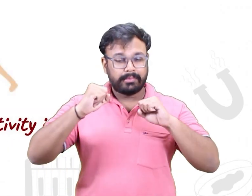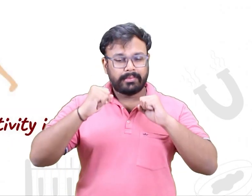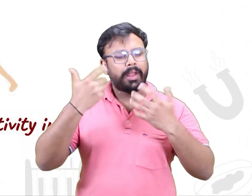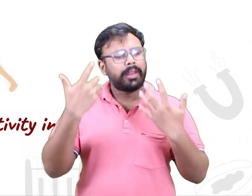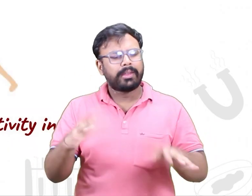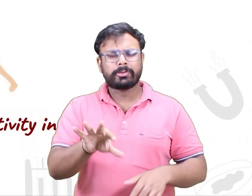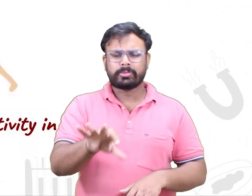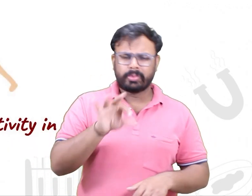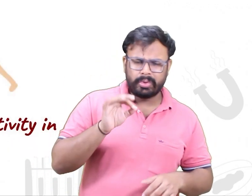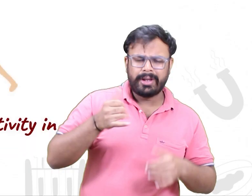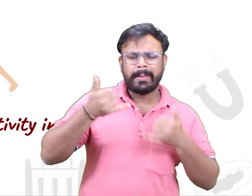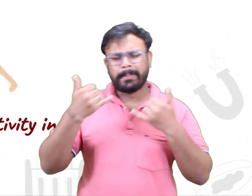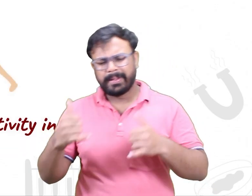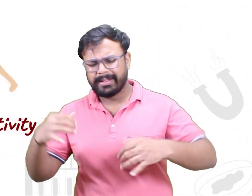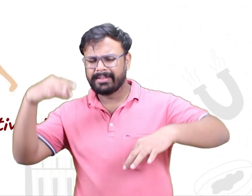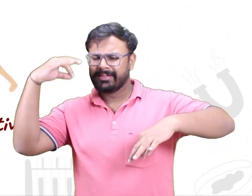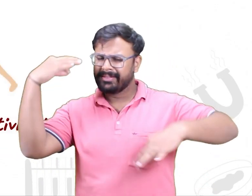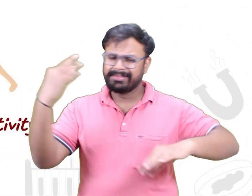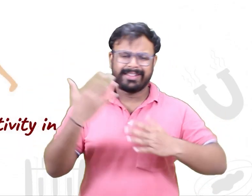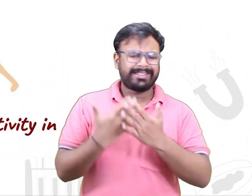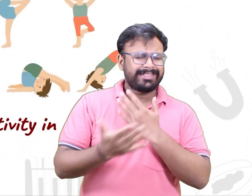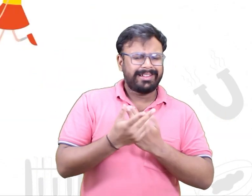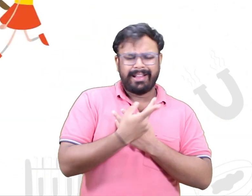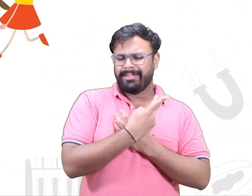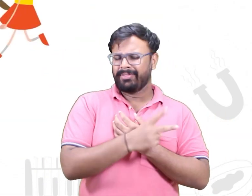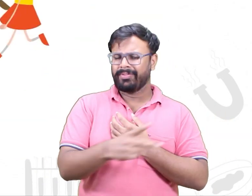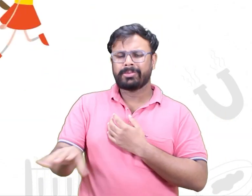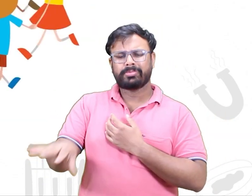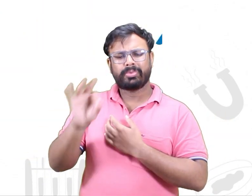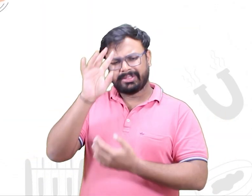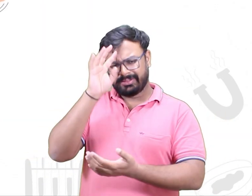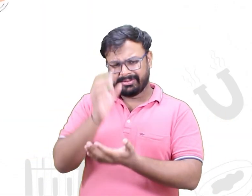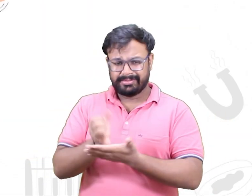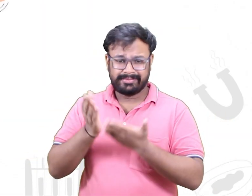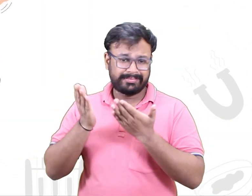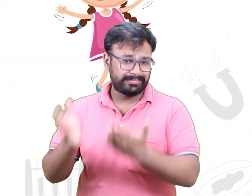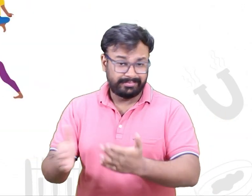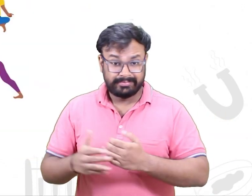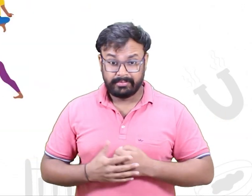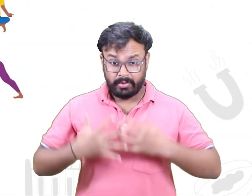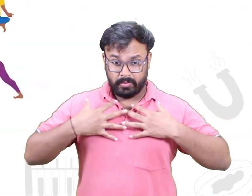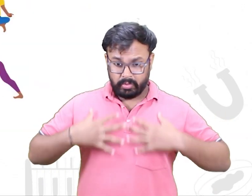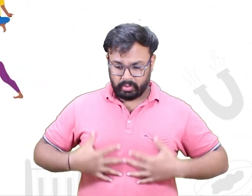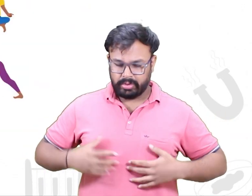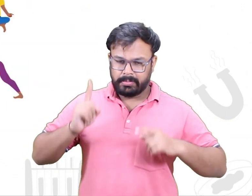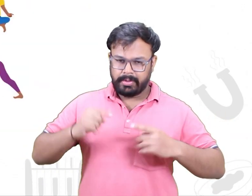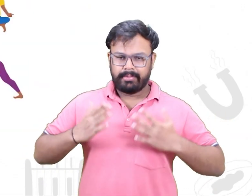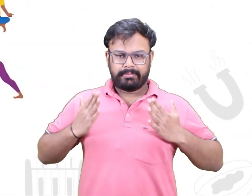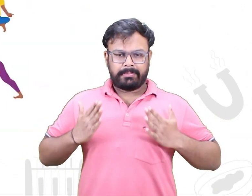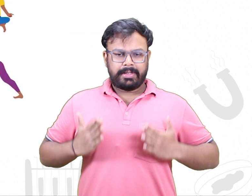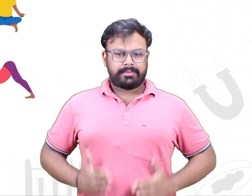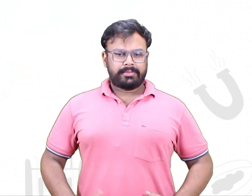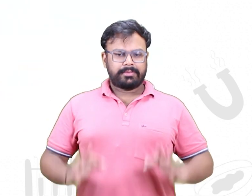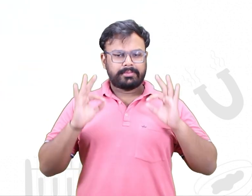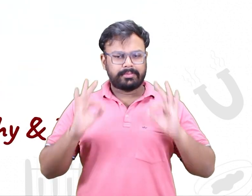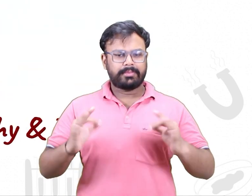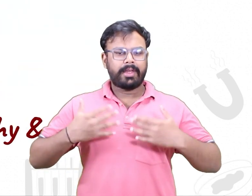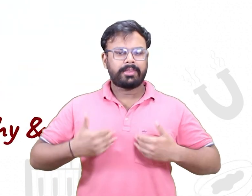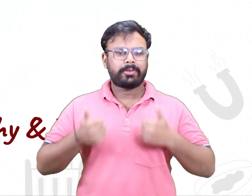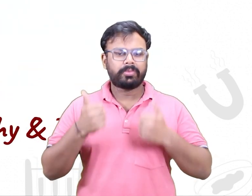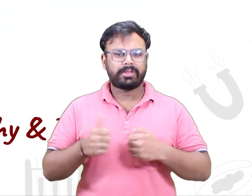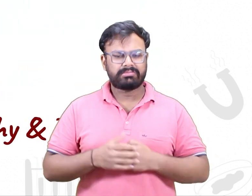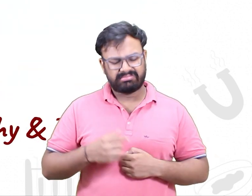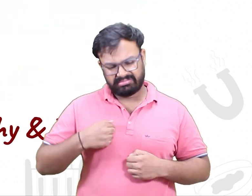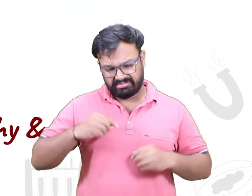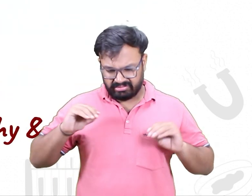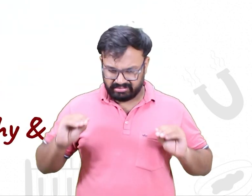body needs at least 60 minutes of exercise. You could choose a dance form, sport or exercise of your choice so that your